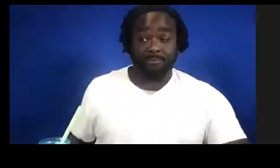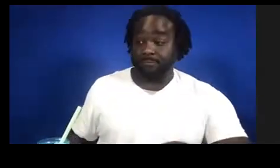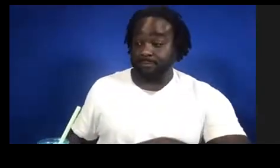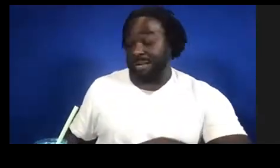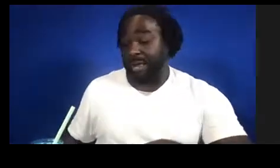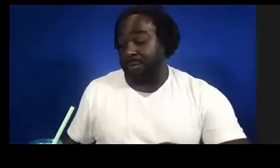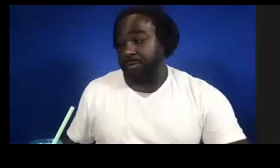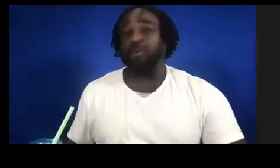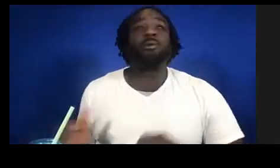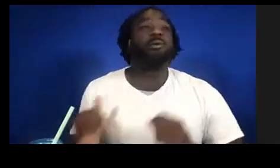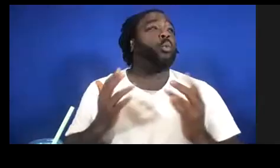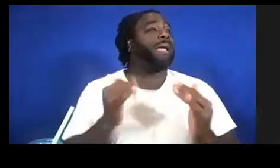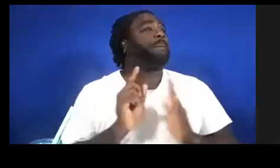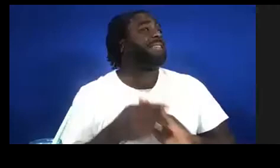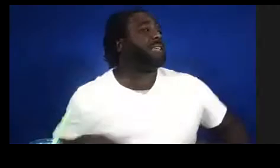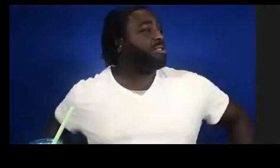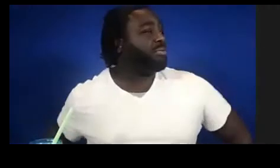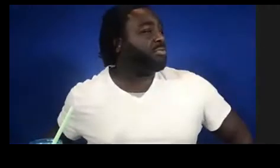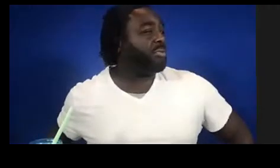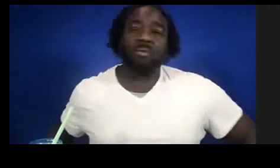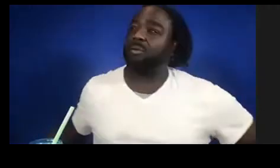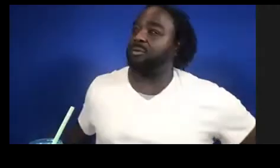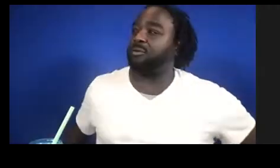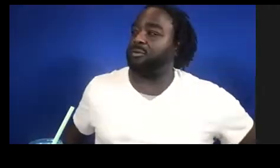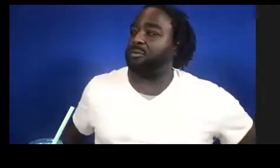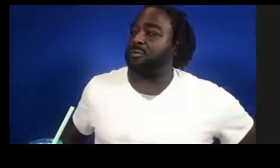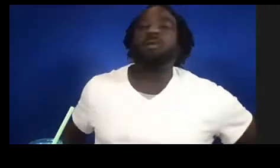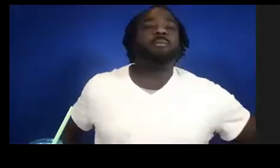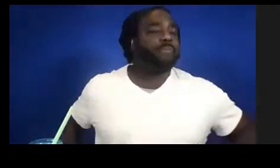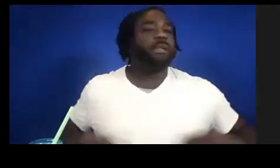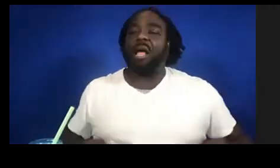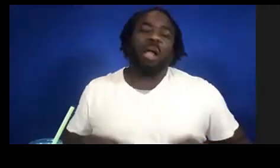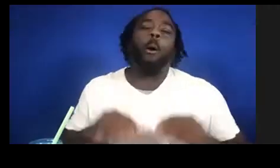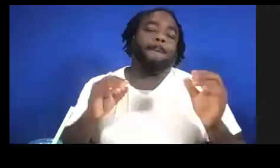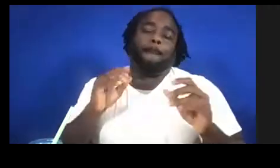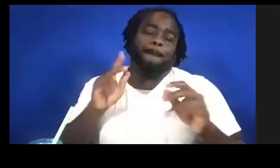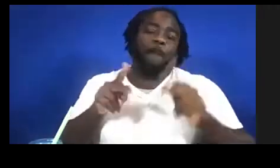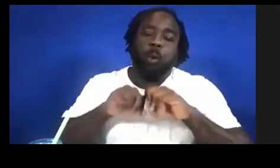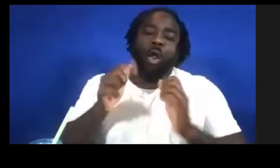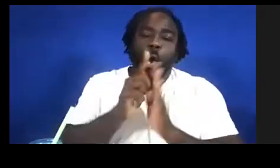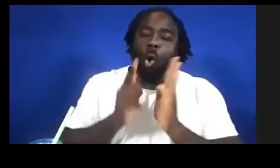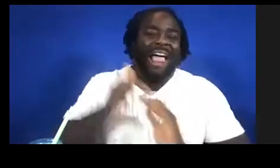law. Don't do it. Don't do it. Wait, hold on a second.